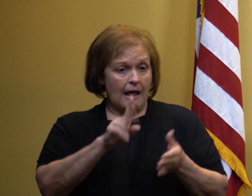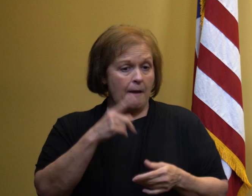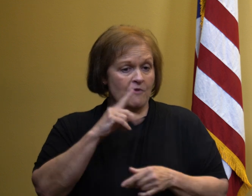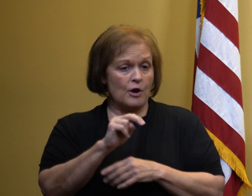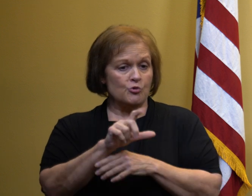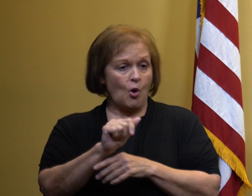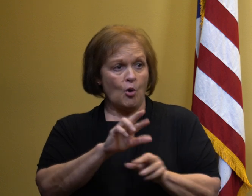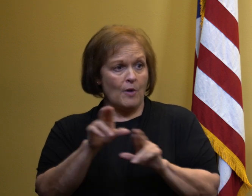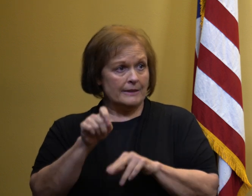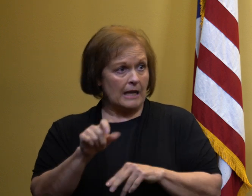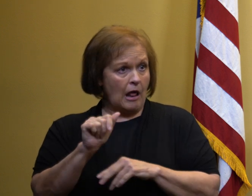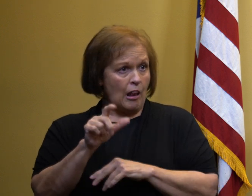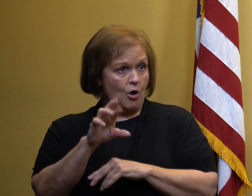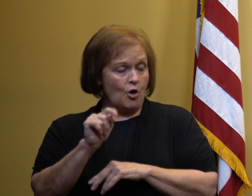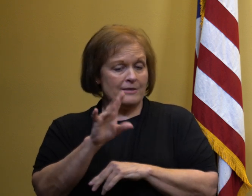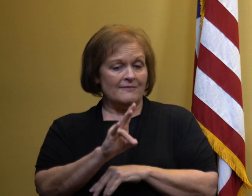NOLA Ready Alerts,